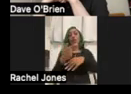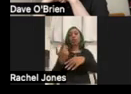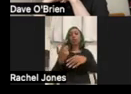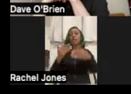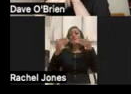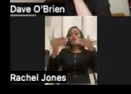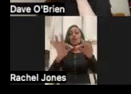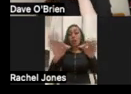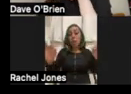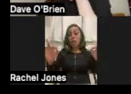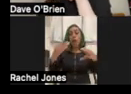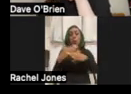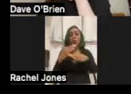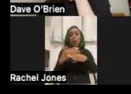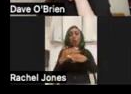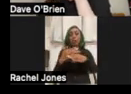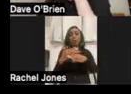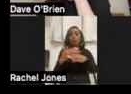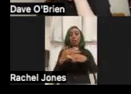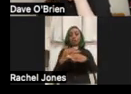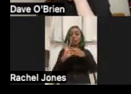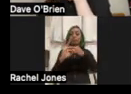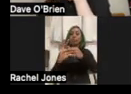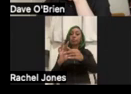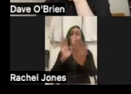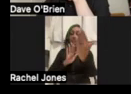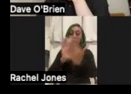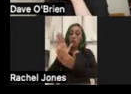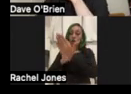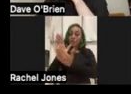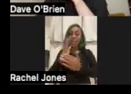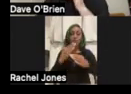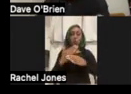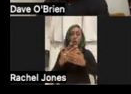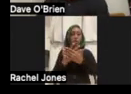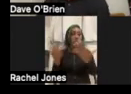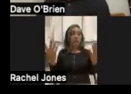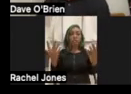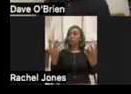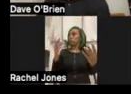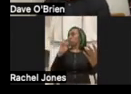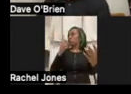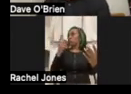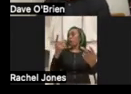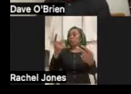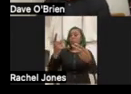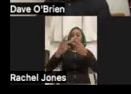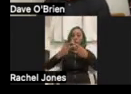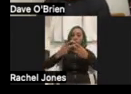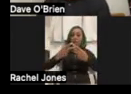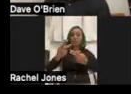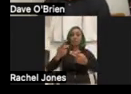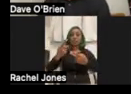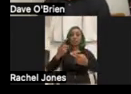frontline interpersonal work, but many had been deterred from seeking care, from using test and trace,